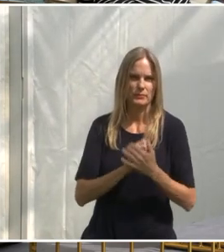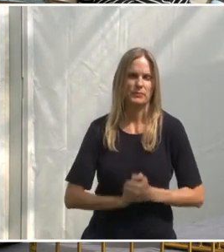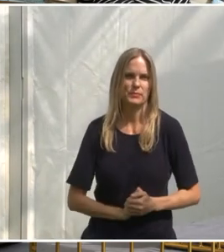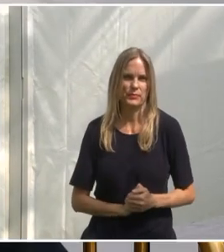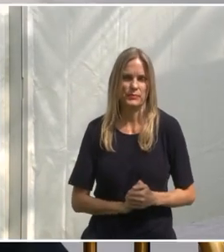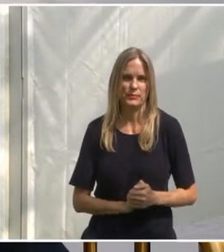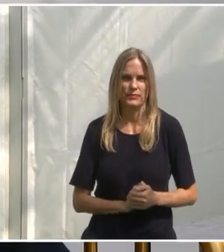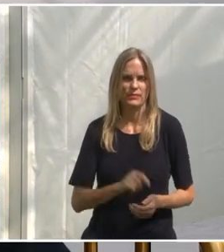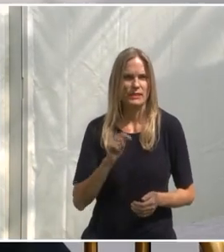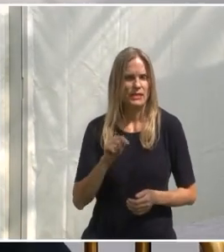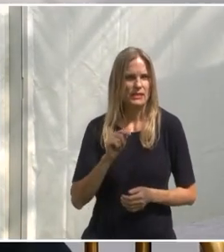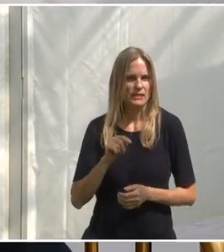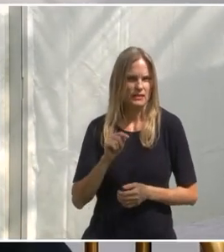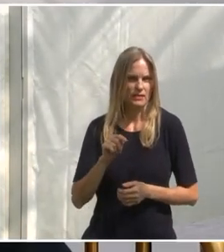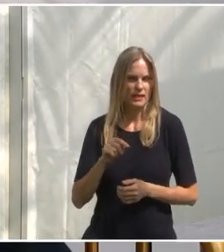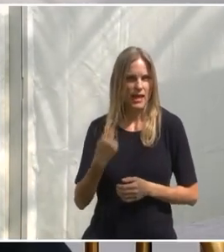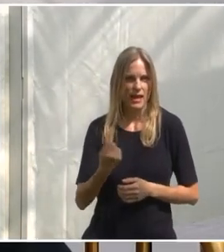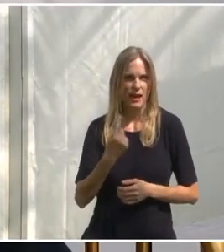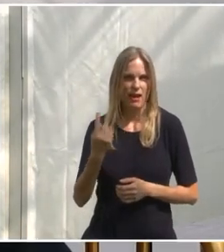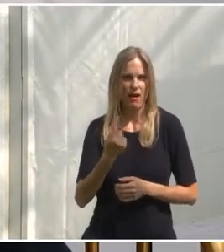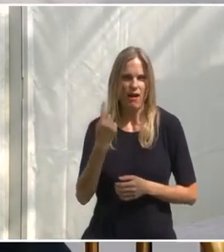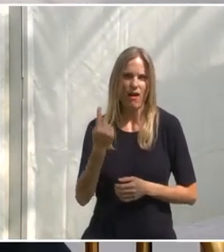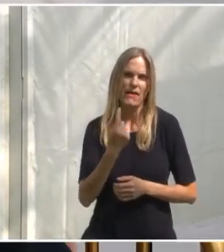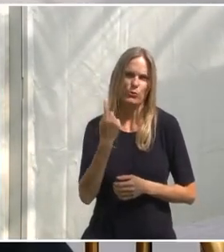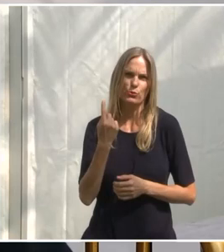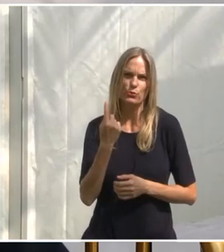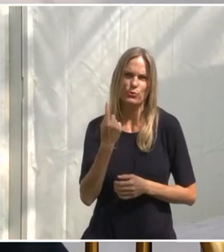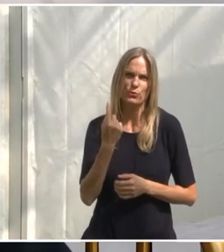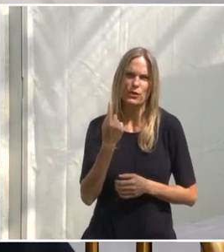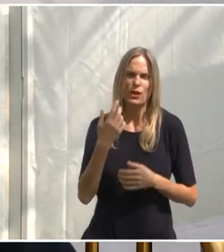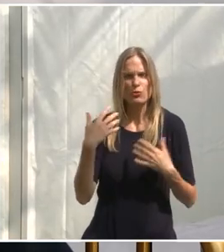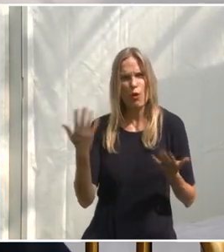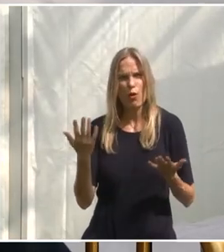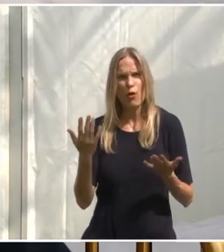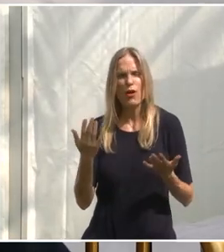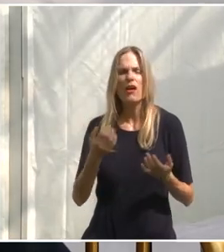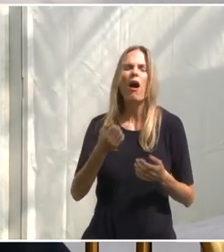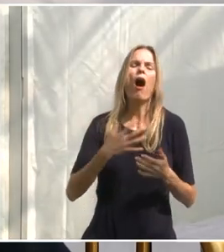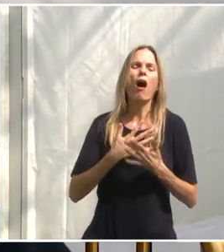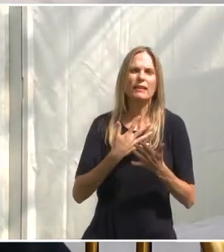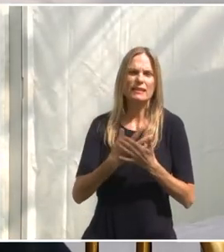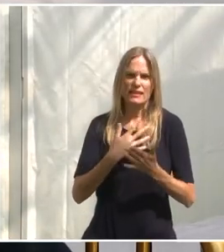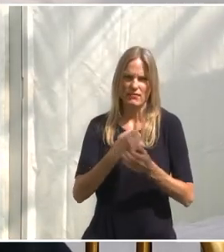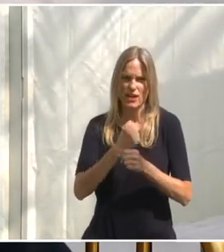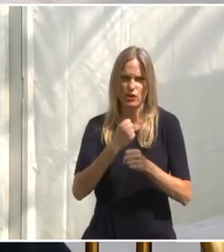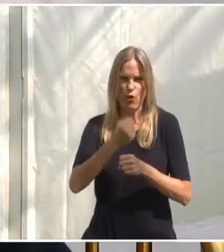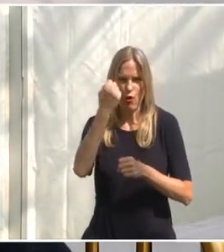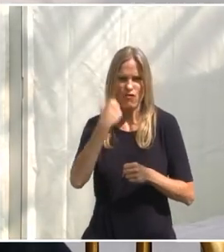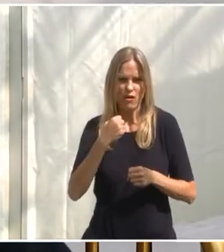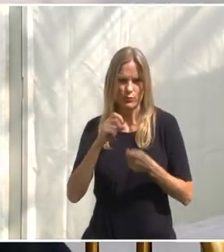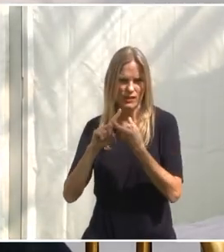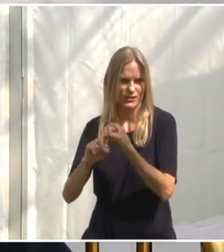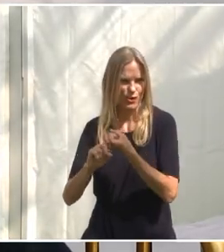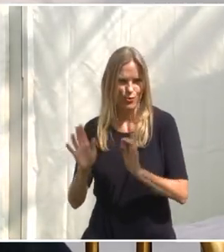that concerns only, not only, you know, people in active working age, like 40, 50 years old, but also retired